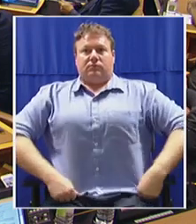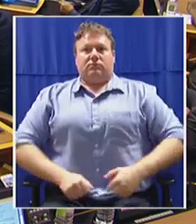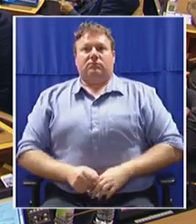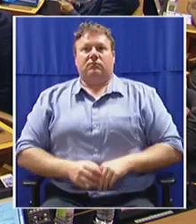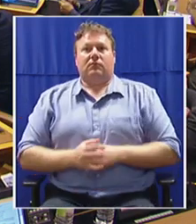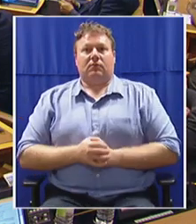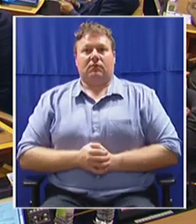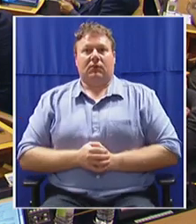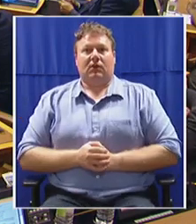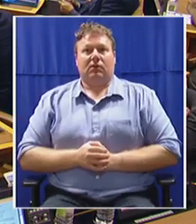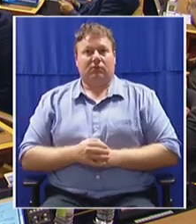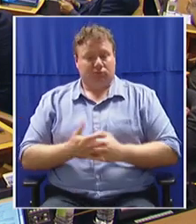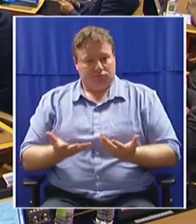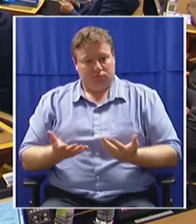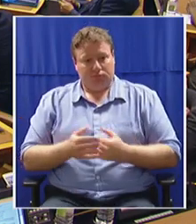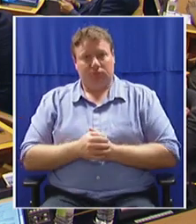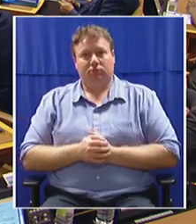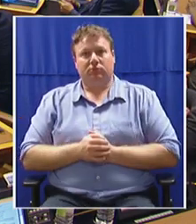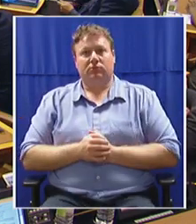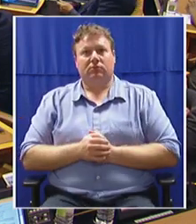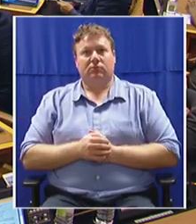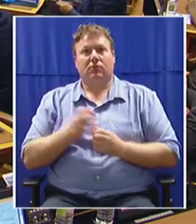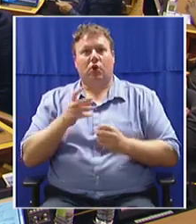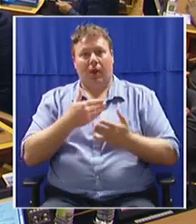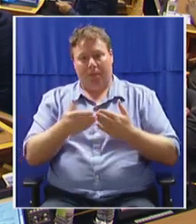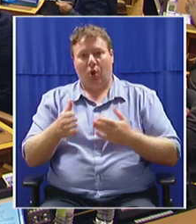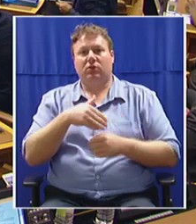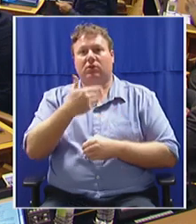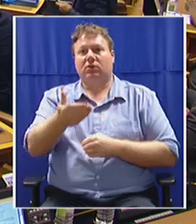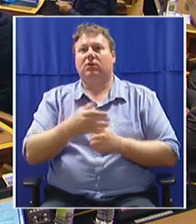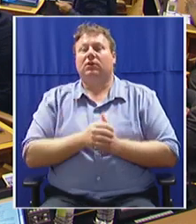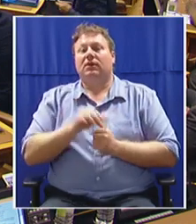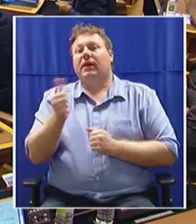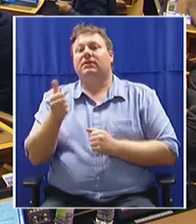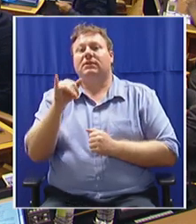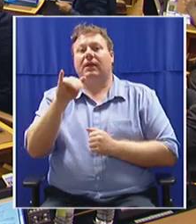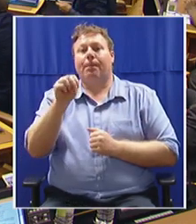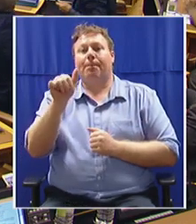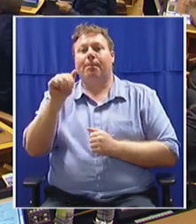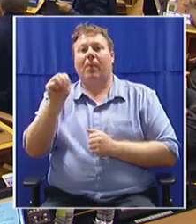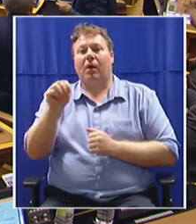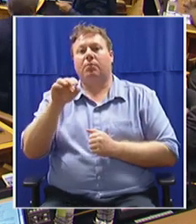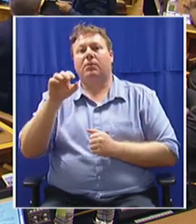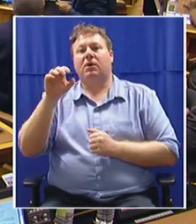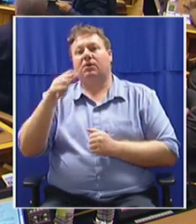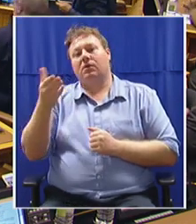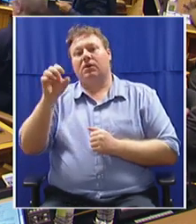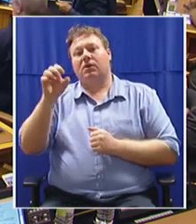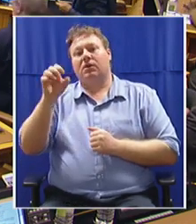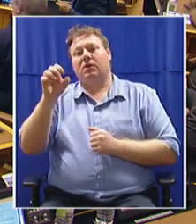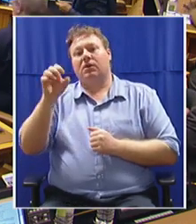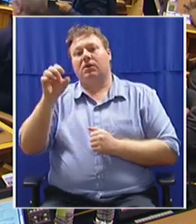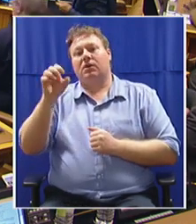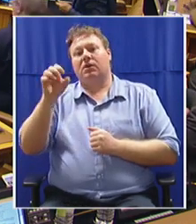Honorable Mutshekga, I'm told you pressed by mistake. We proceed, Honorable Imam Sheikh. Thank you, Honorable Speaker.